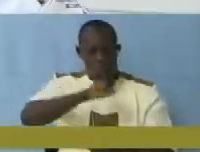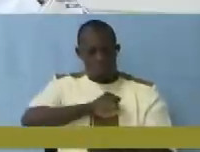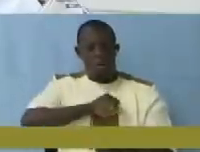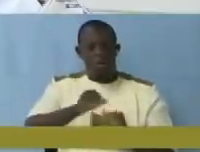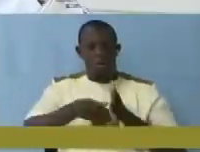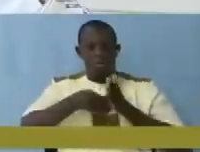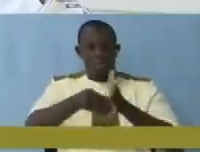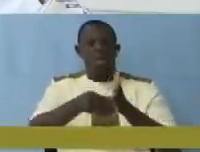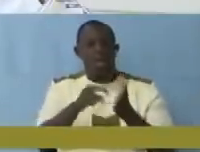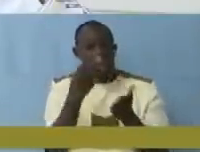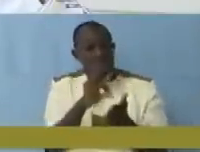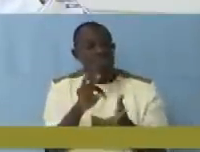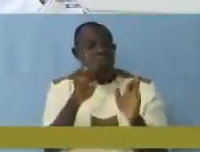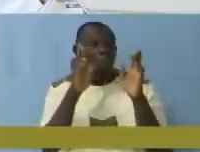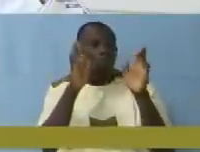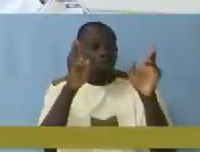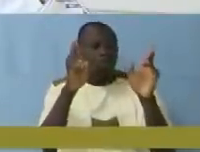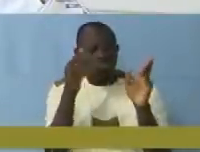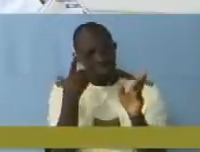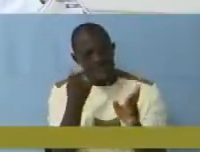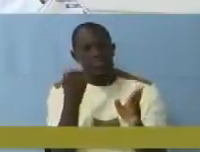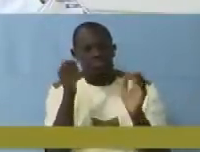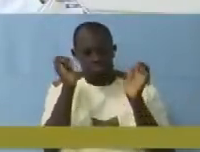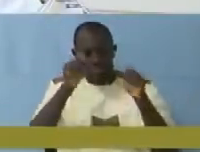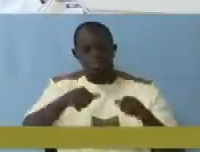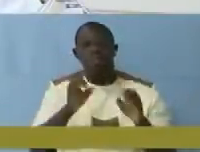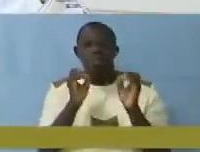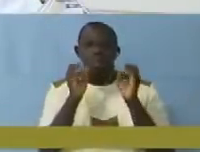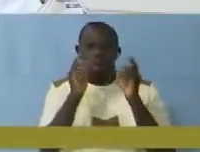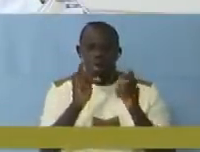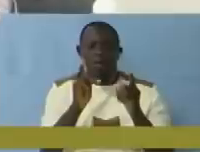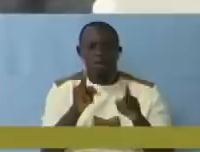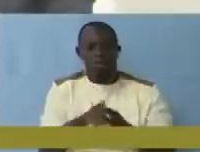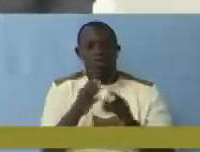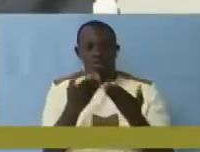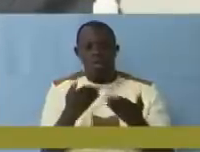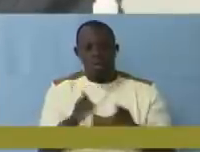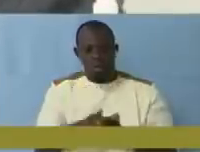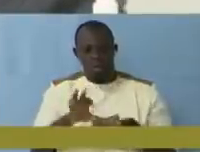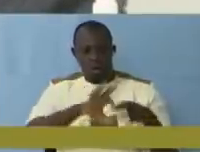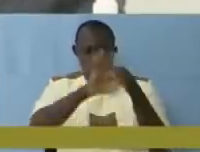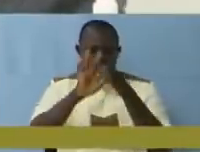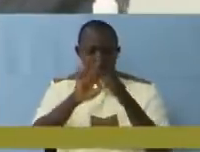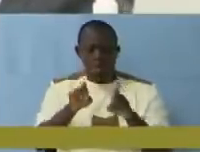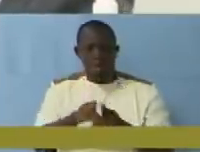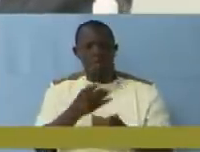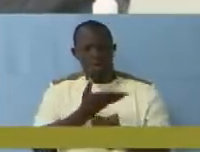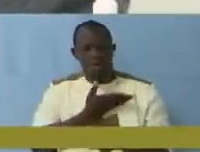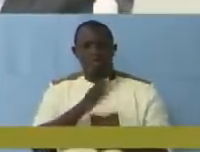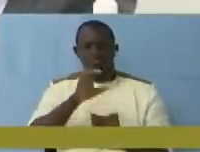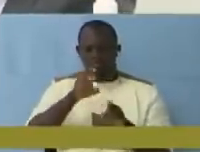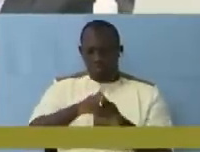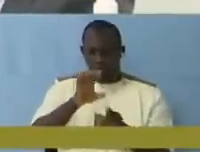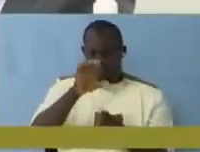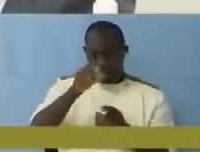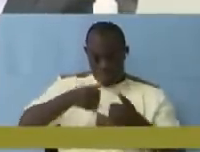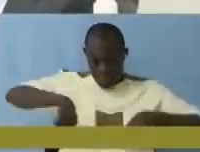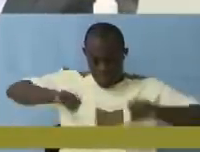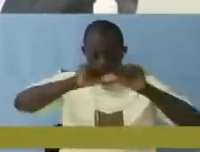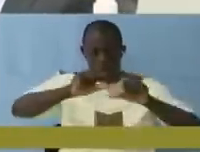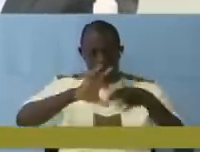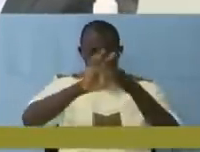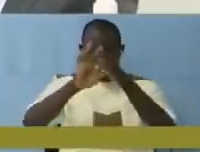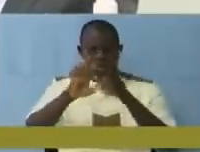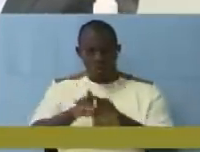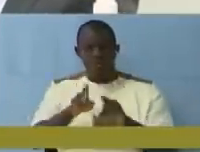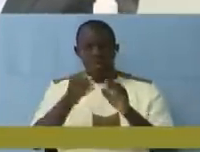Ni la fita. Okay. All right? Yeah. So within the organization, Director General, Kafonyi fonkono Director General,